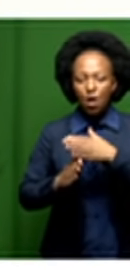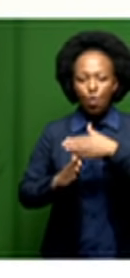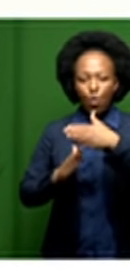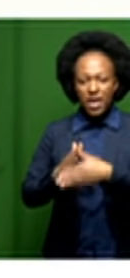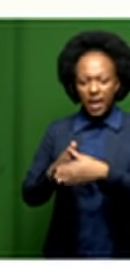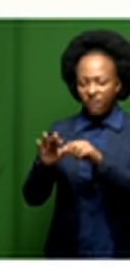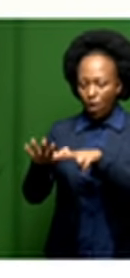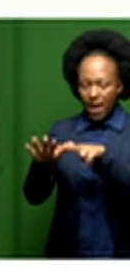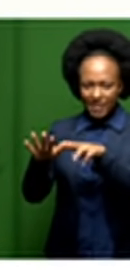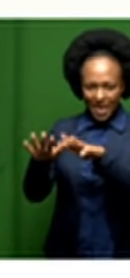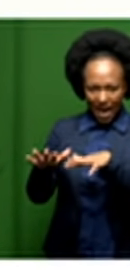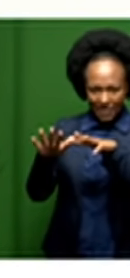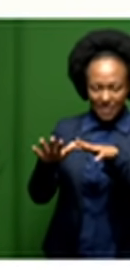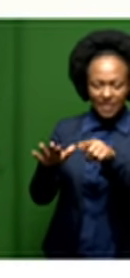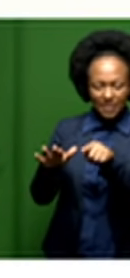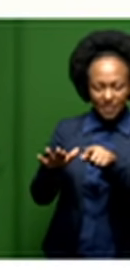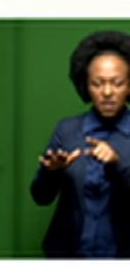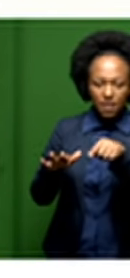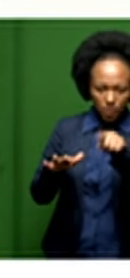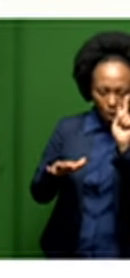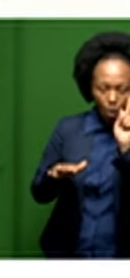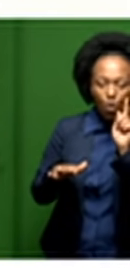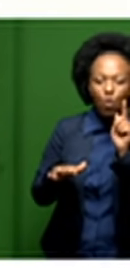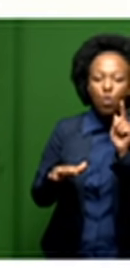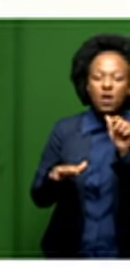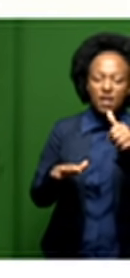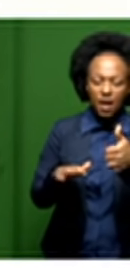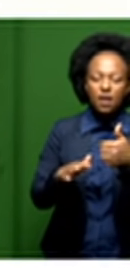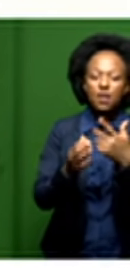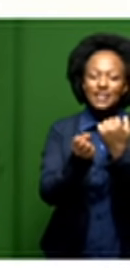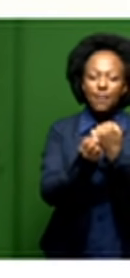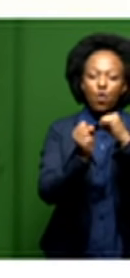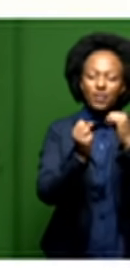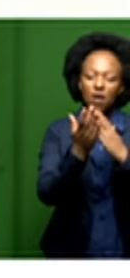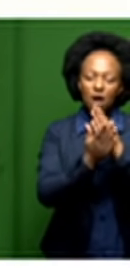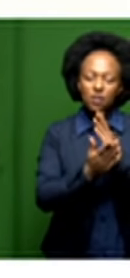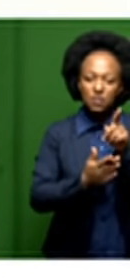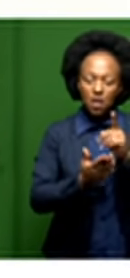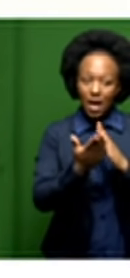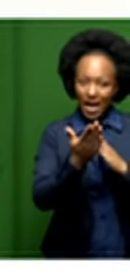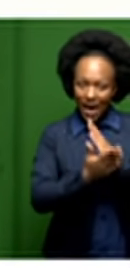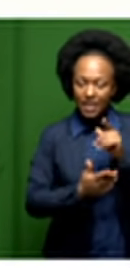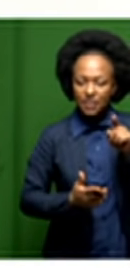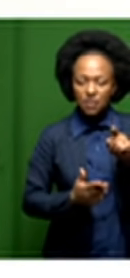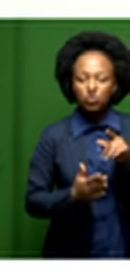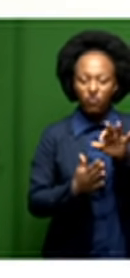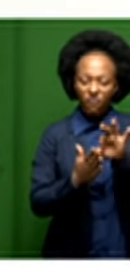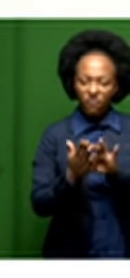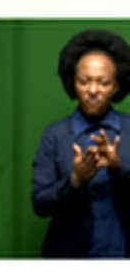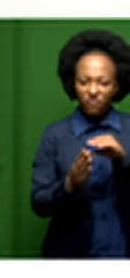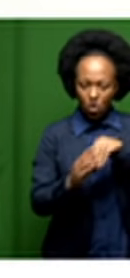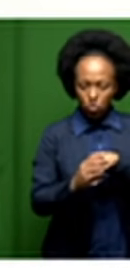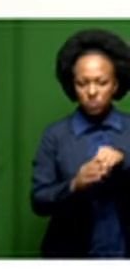the 19th so that they actually go and exercise their democratic right. And indeed, that right is to cast a vote and